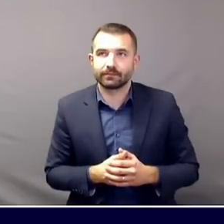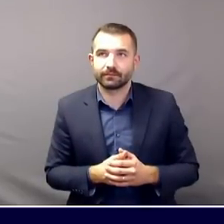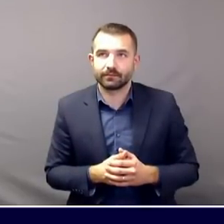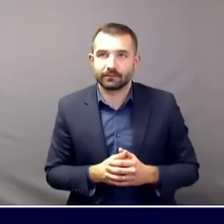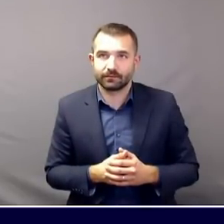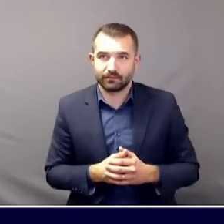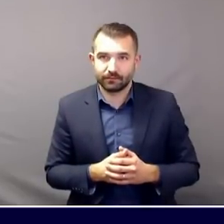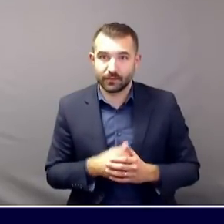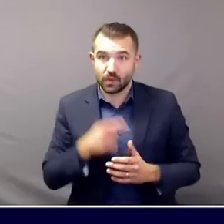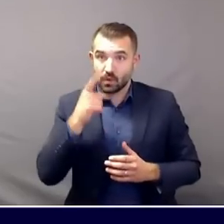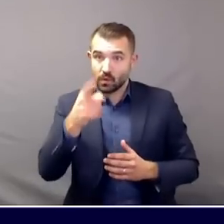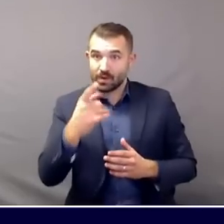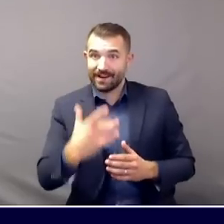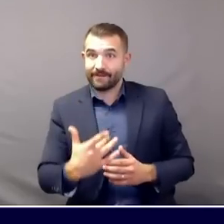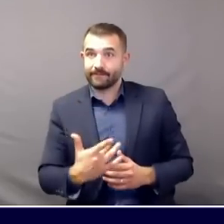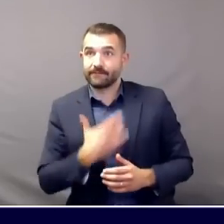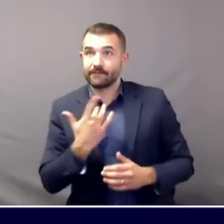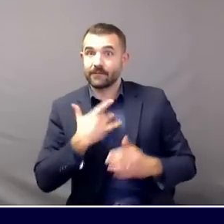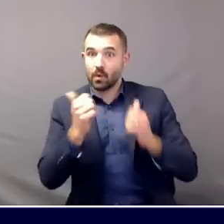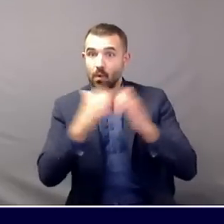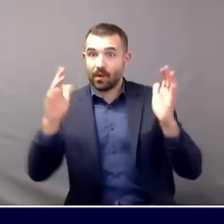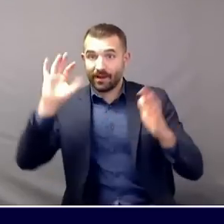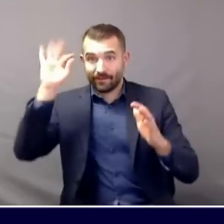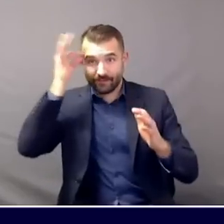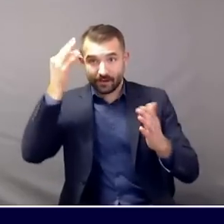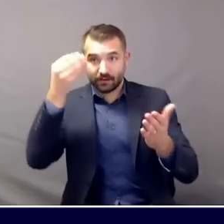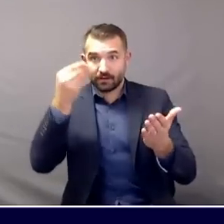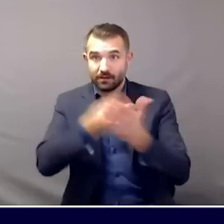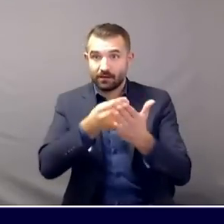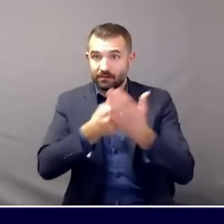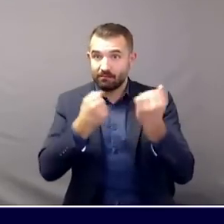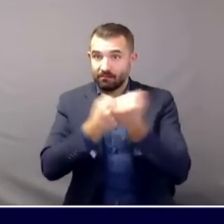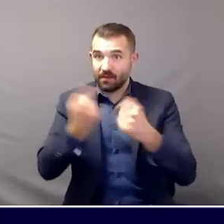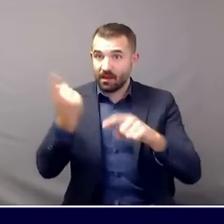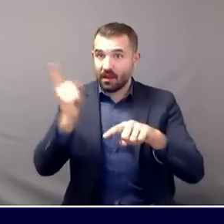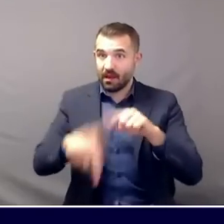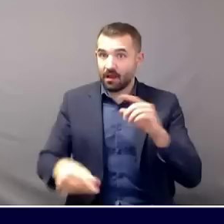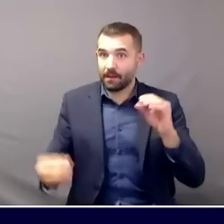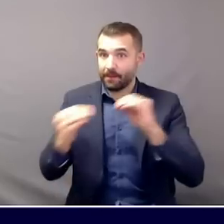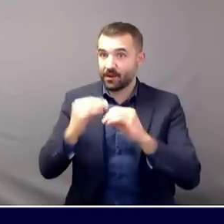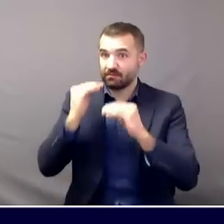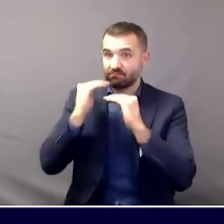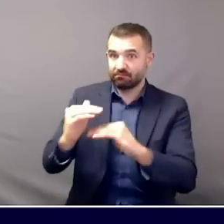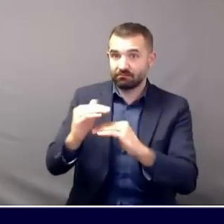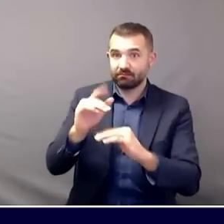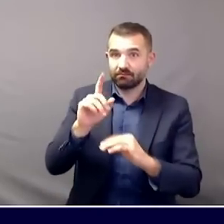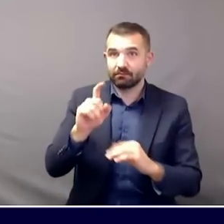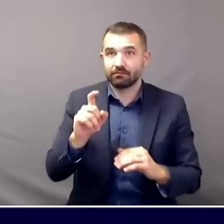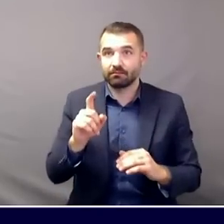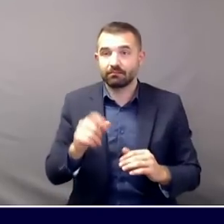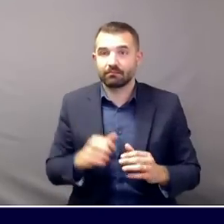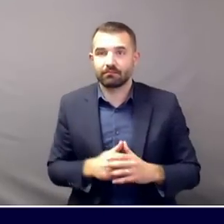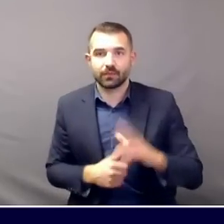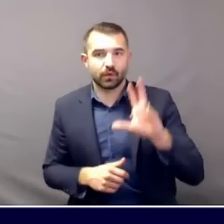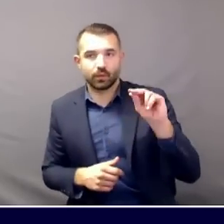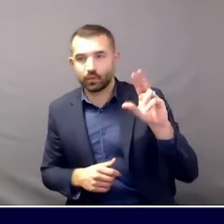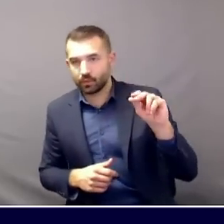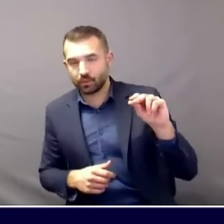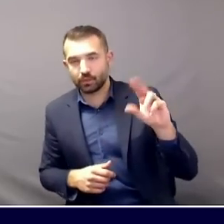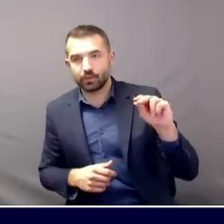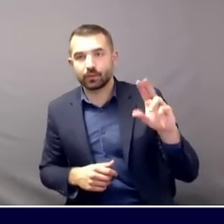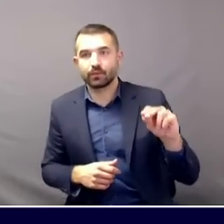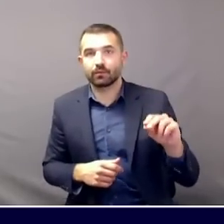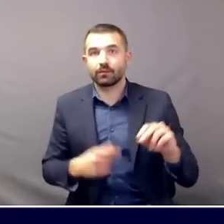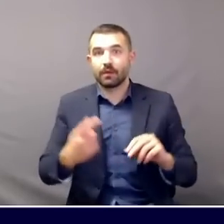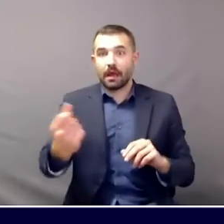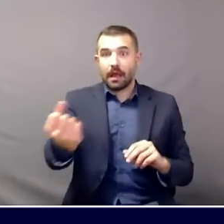surge, contain the virus? That's not what I said. I mean, I was originally asked about shutdowns or lockdowns, so to speak, which I don't think we ever